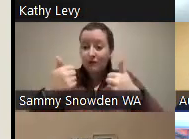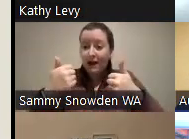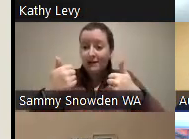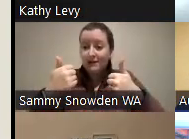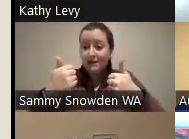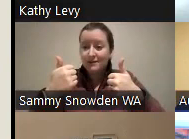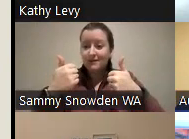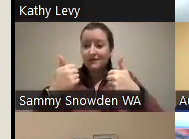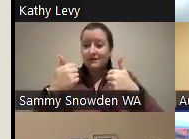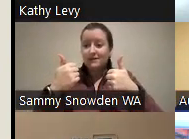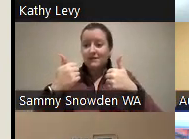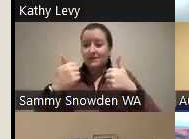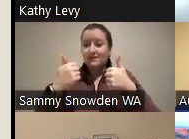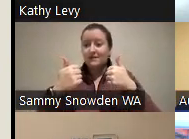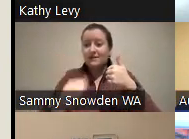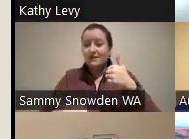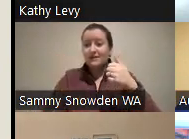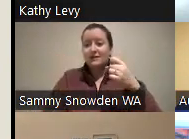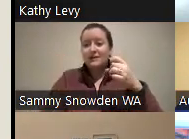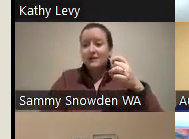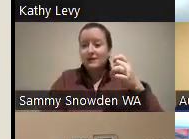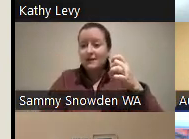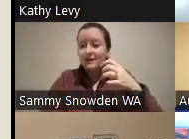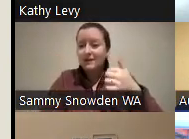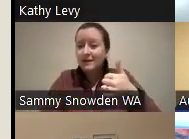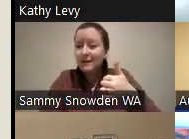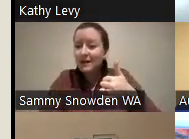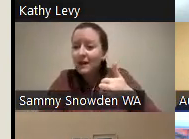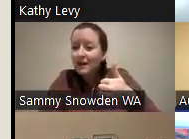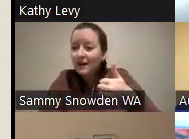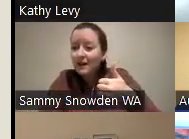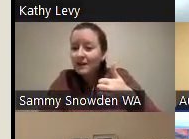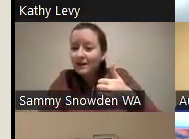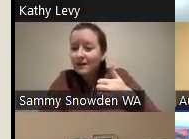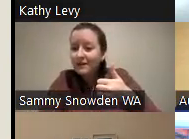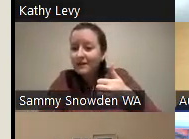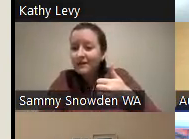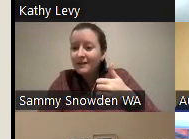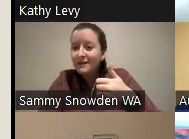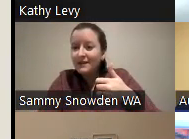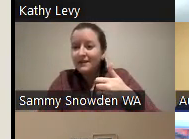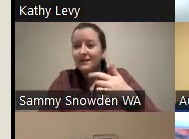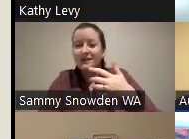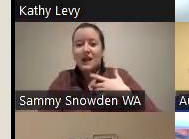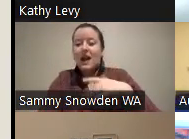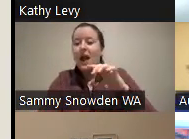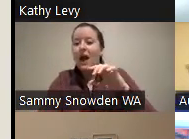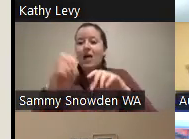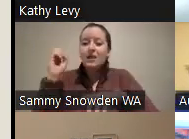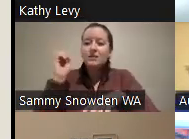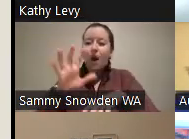this month. So that's what we've got to look forward to. So it's quite a lot. Okay, so we'll start off. Let's hope this